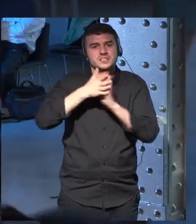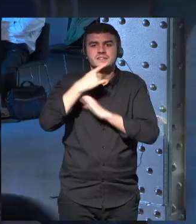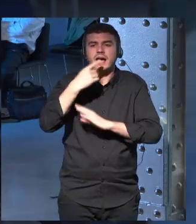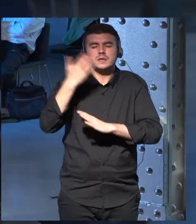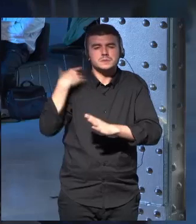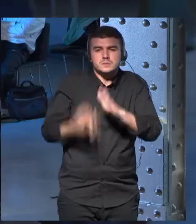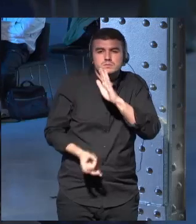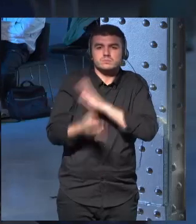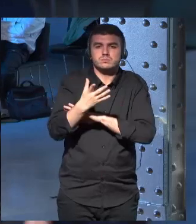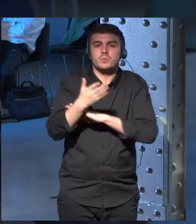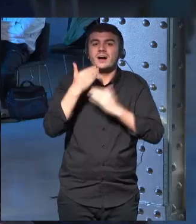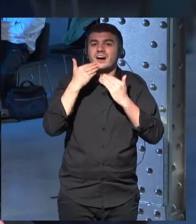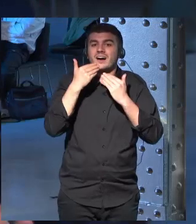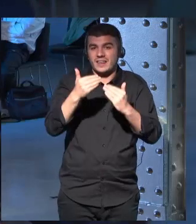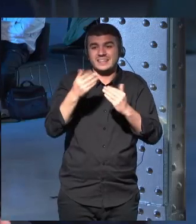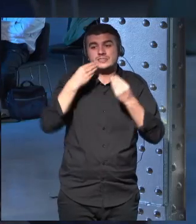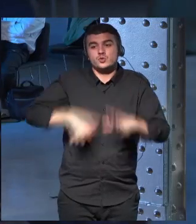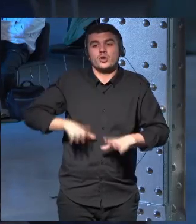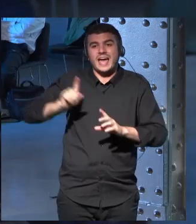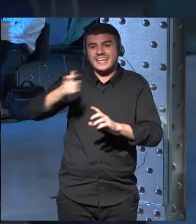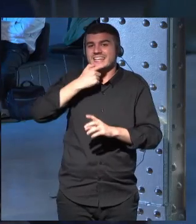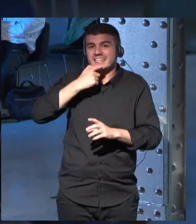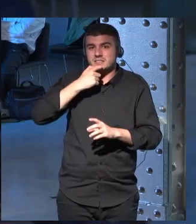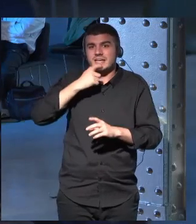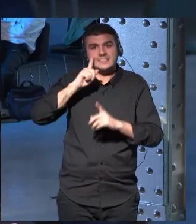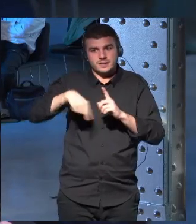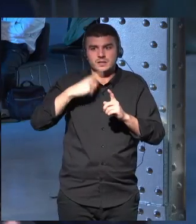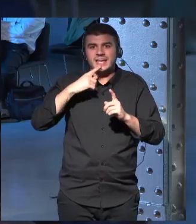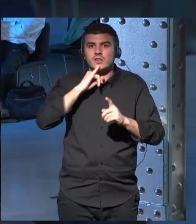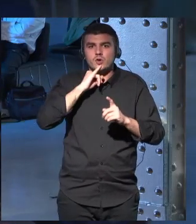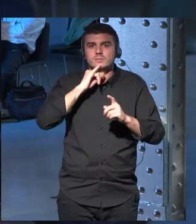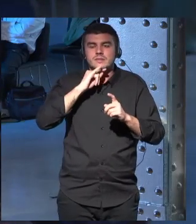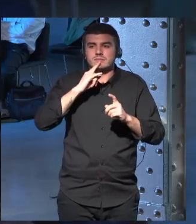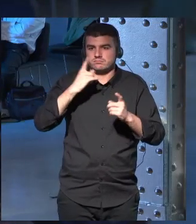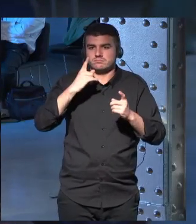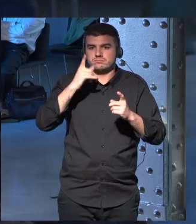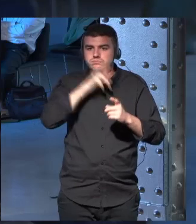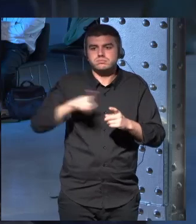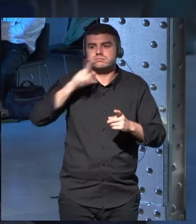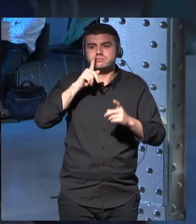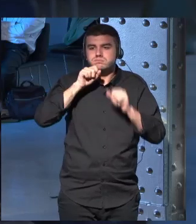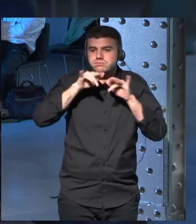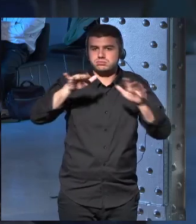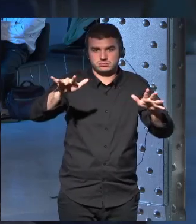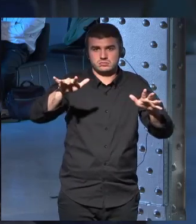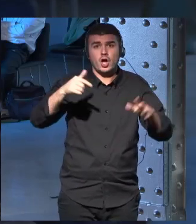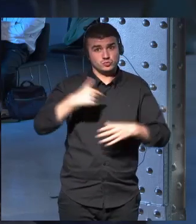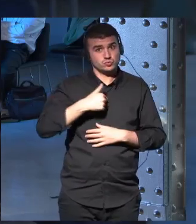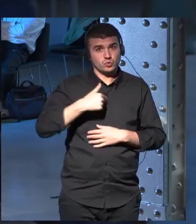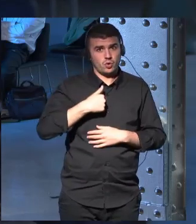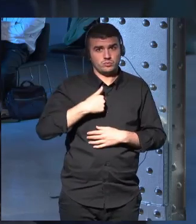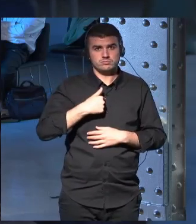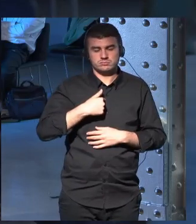practice. And I am very strongly persuaded by the kind of deconstruction that